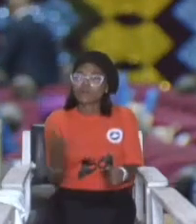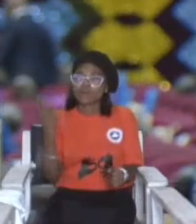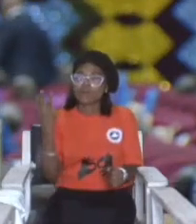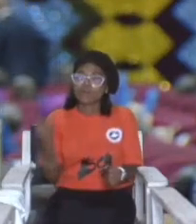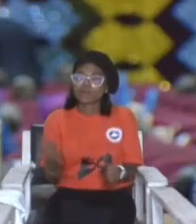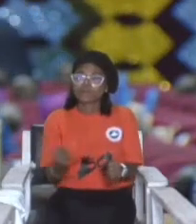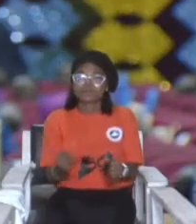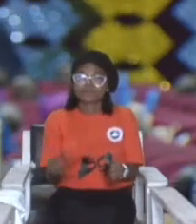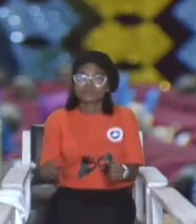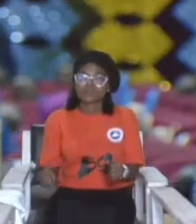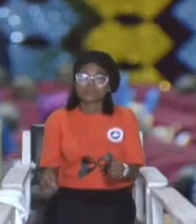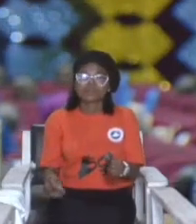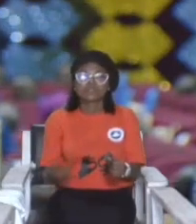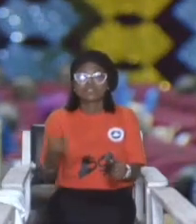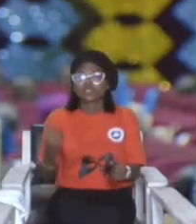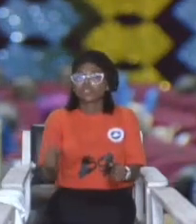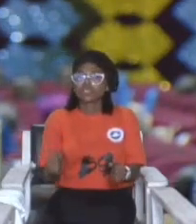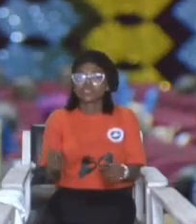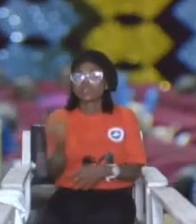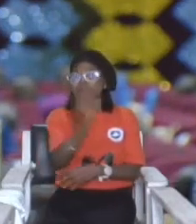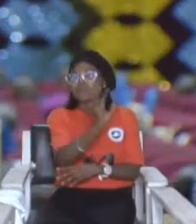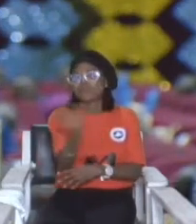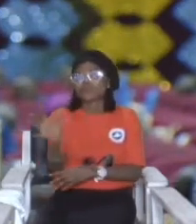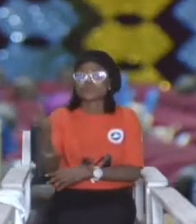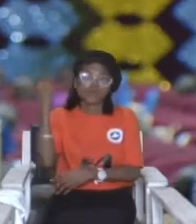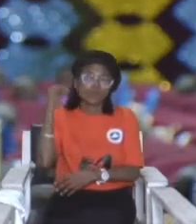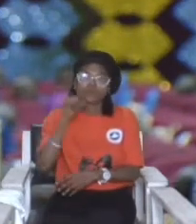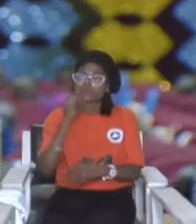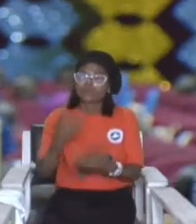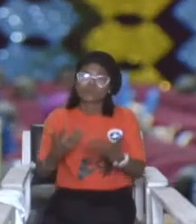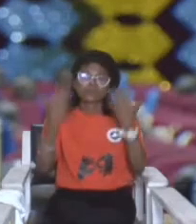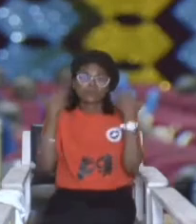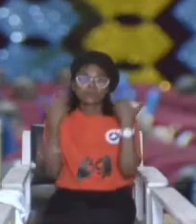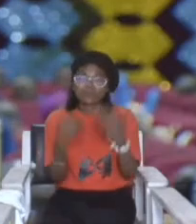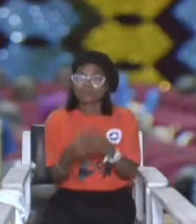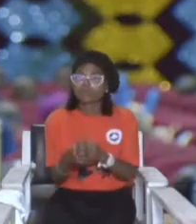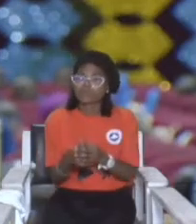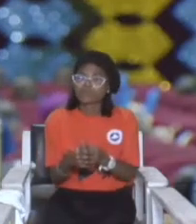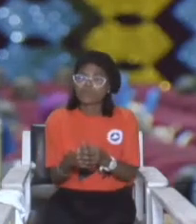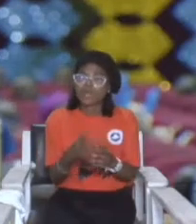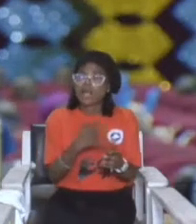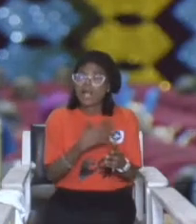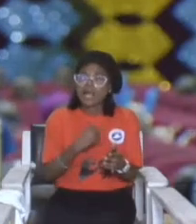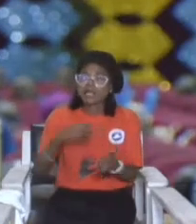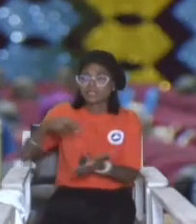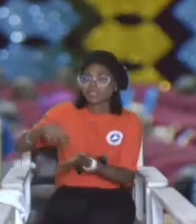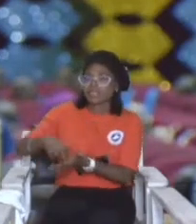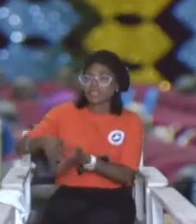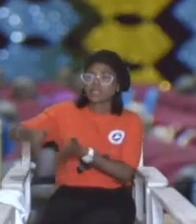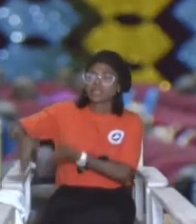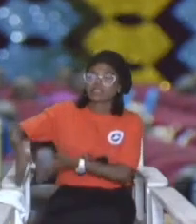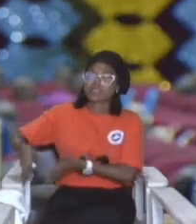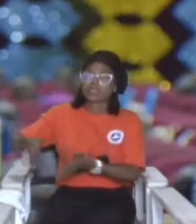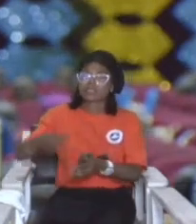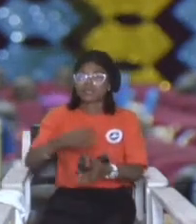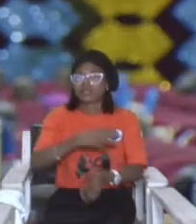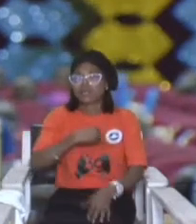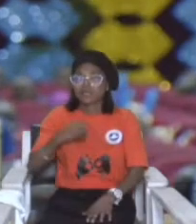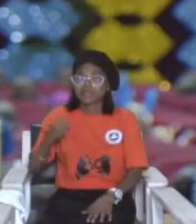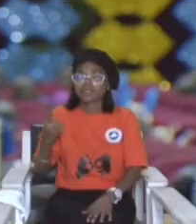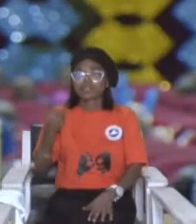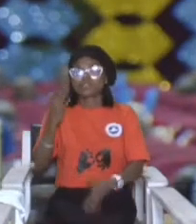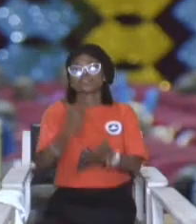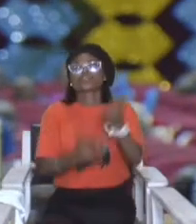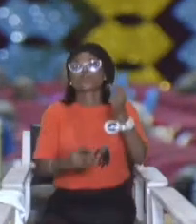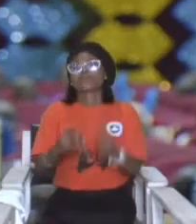consumed. So Moses turned aside to see, and all of a sudden somebody called the name of Moses from